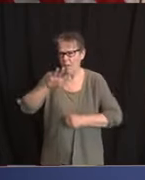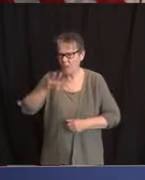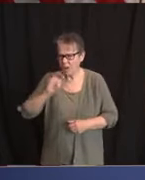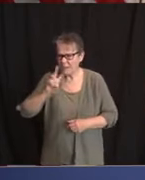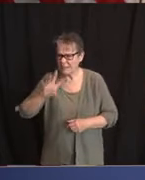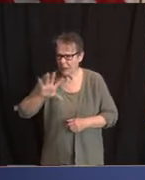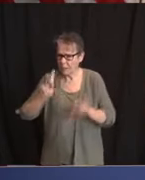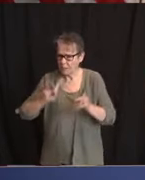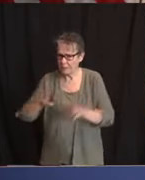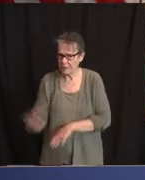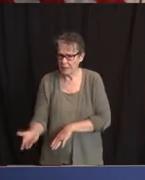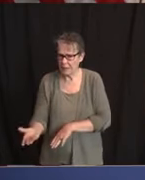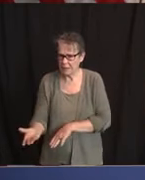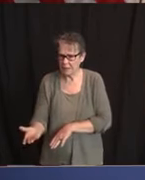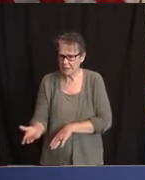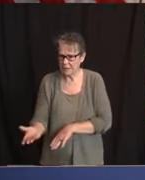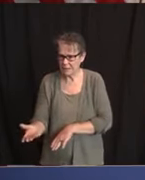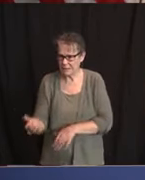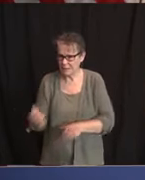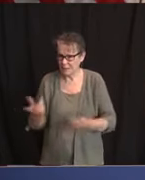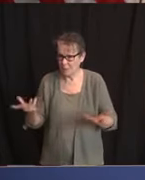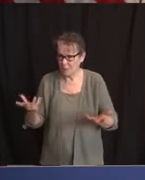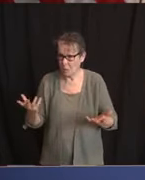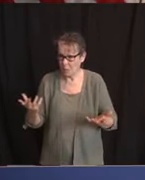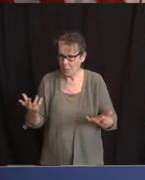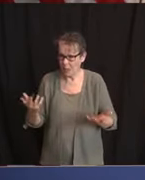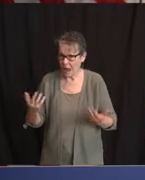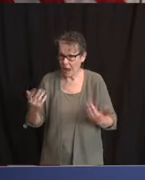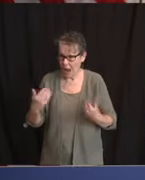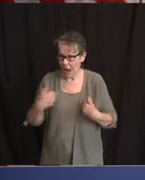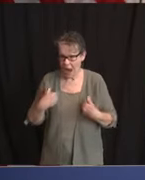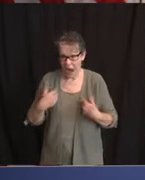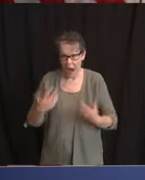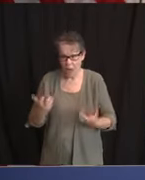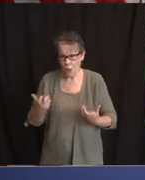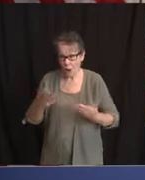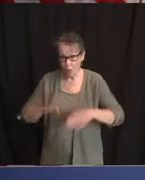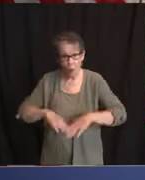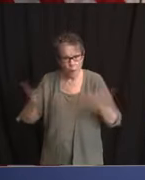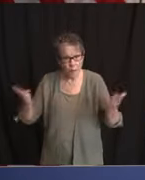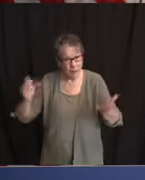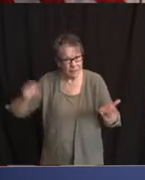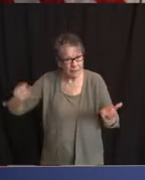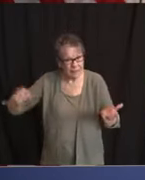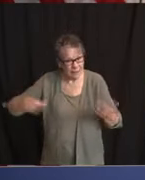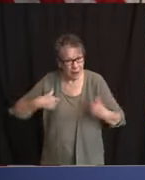guy, trust me. 100 and something people went into the hospital yesterday.